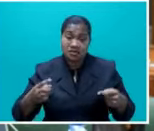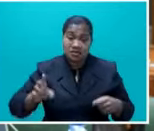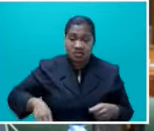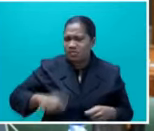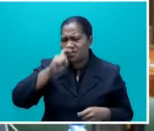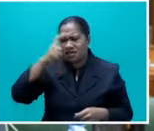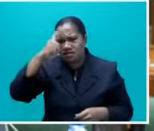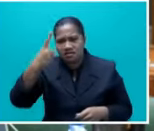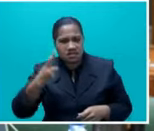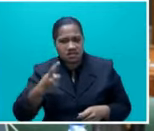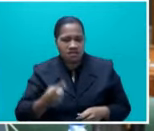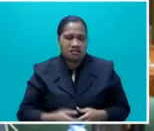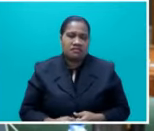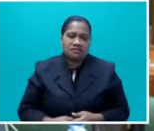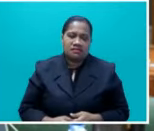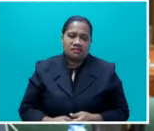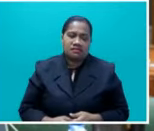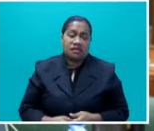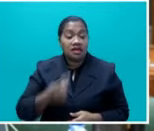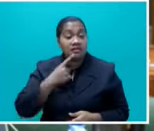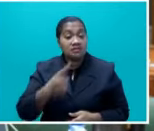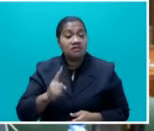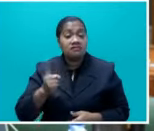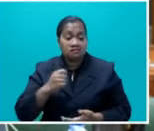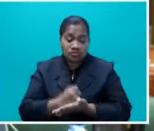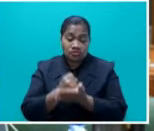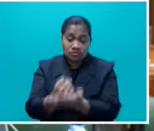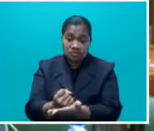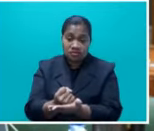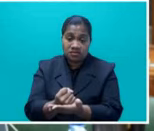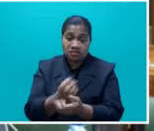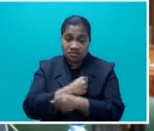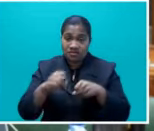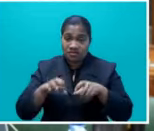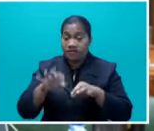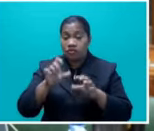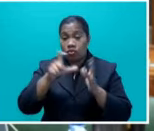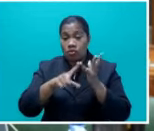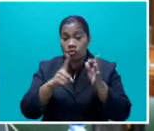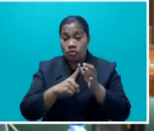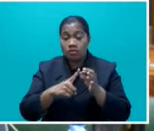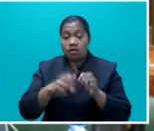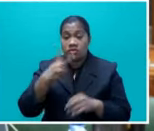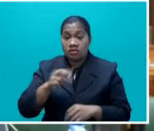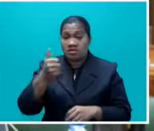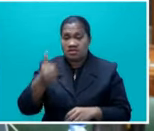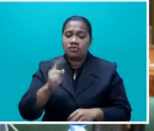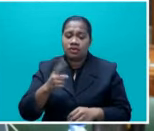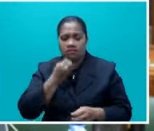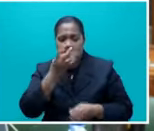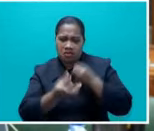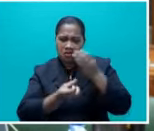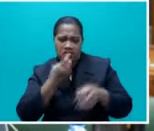this and have, instead of supporting our plight at COP26, have resorted to negatively criticizing the